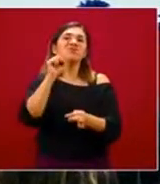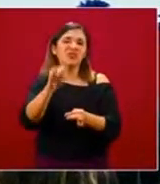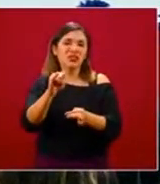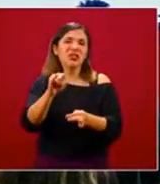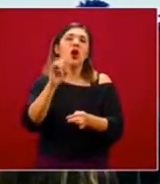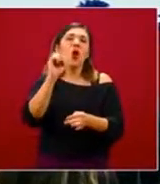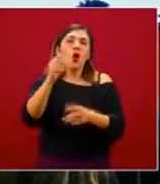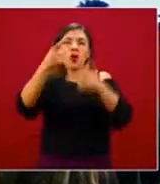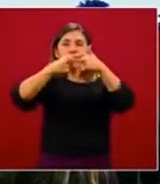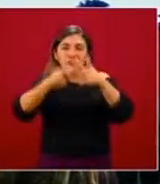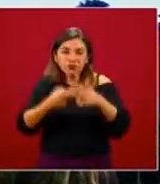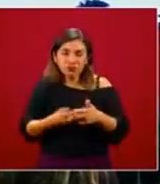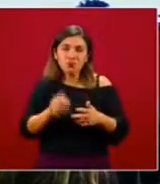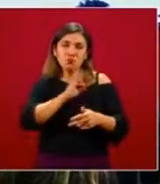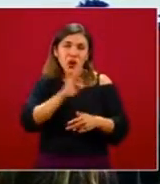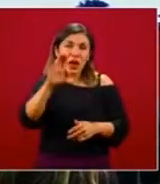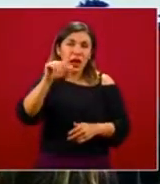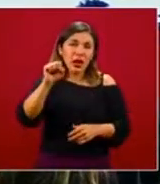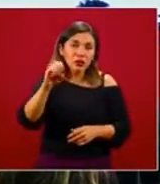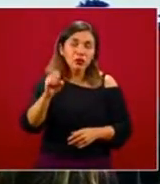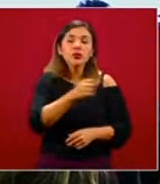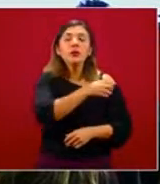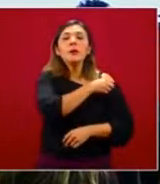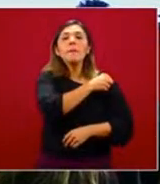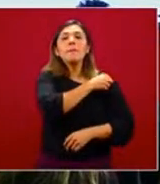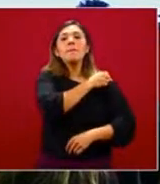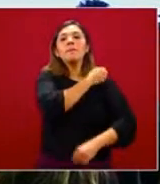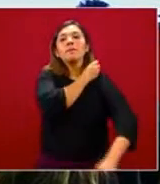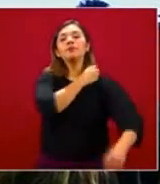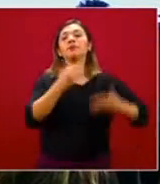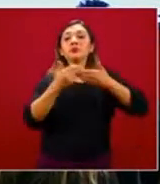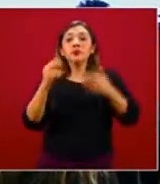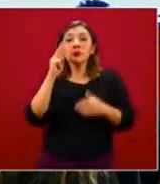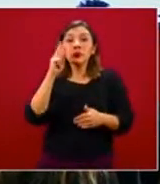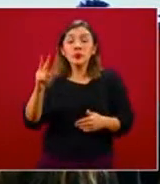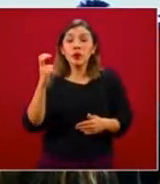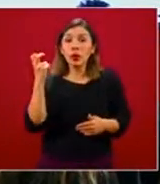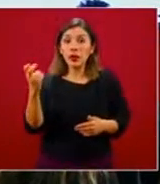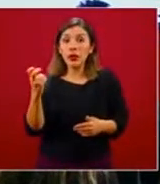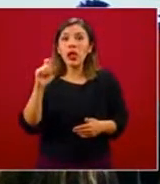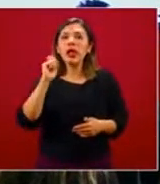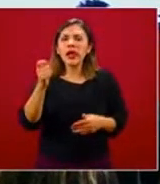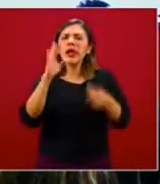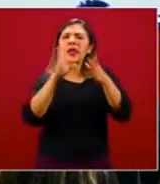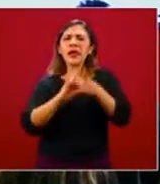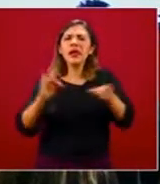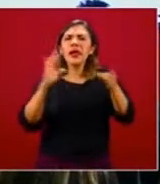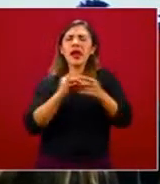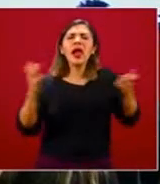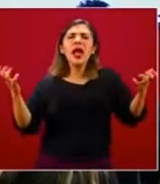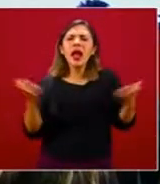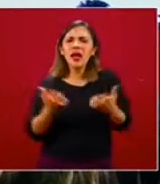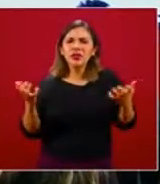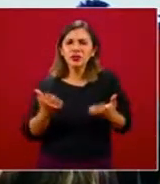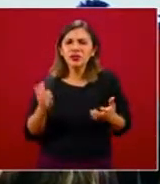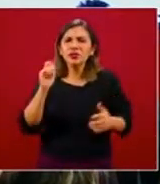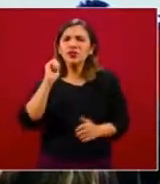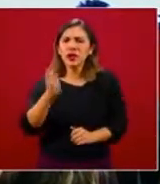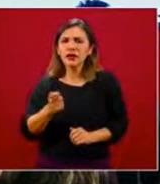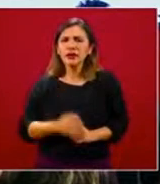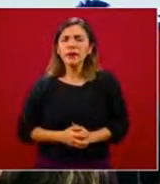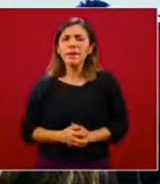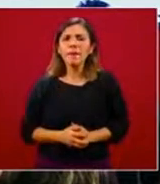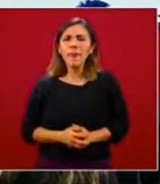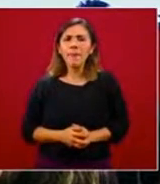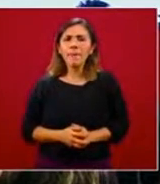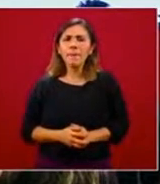en los estimados. We can La see that siguiente this y la both in siguiente. the estimated Ahora and the vamos a pasar confirmed ones. a hablar sobre las acciones, si me pasas la Now we siguiente.